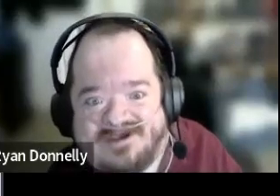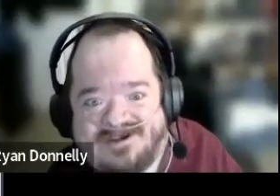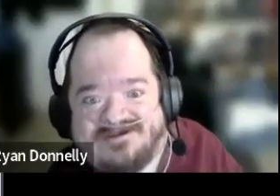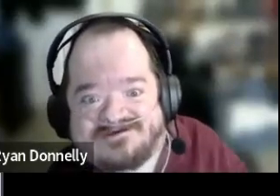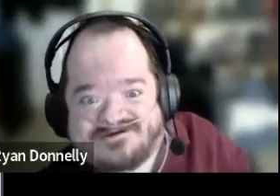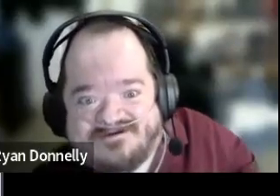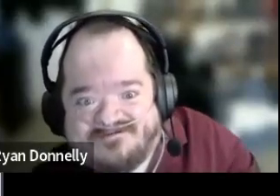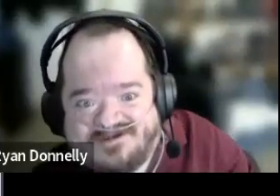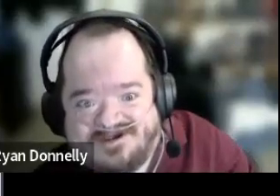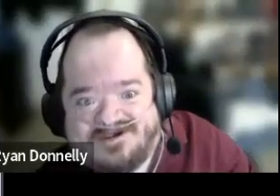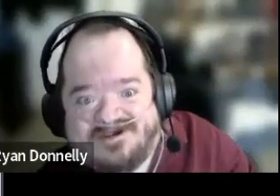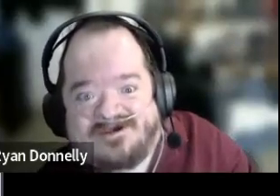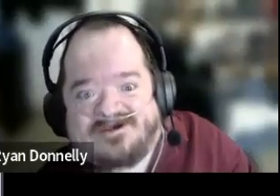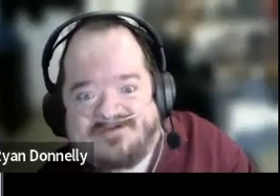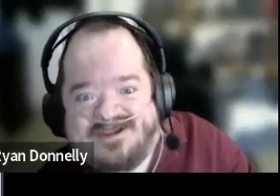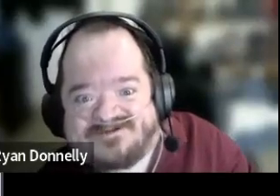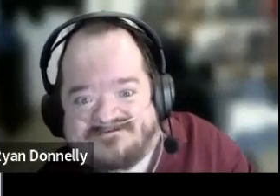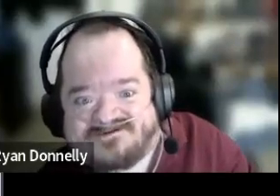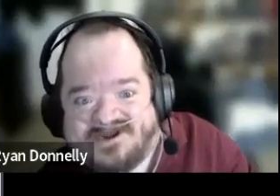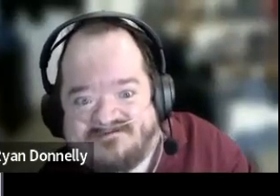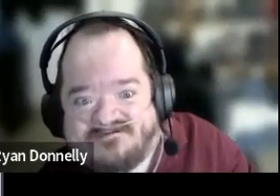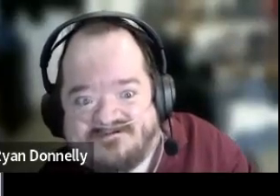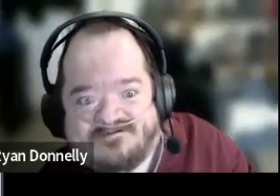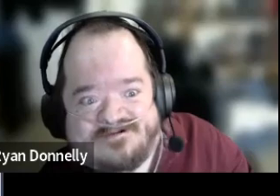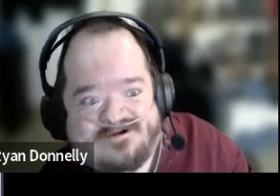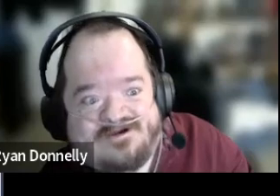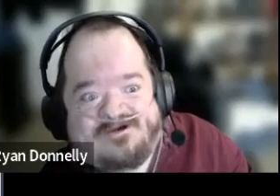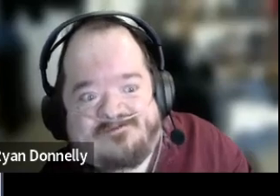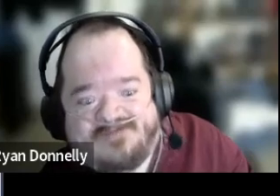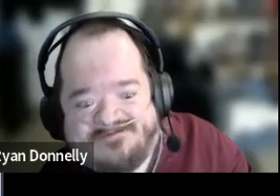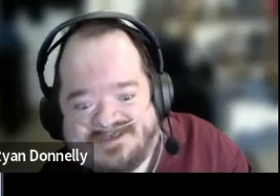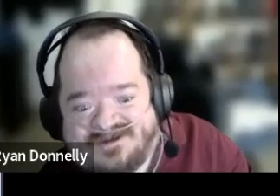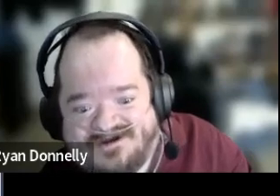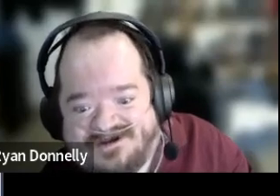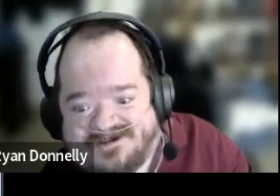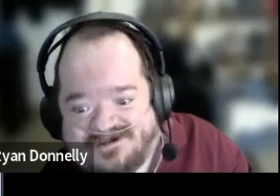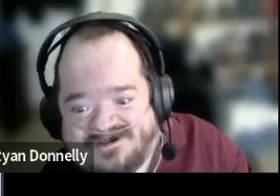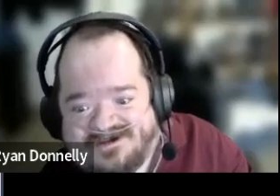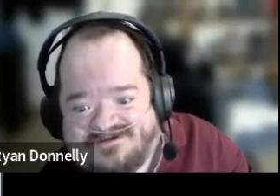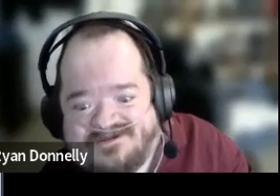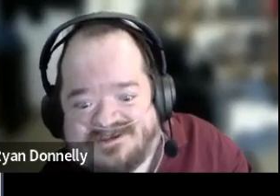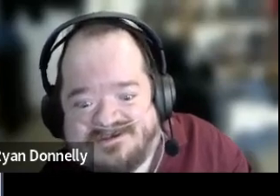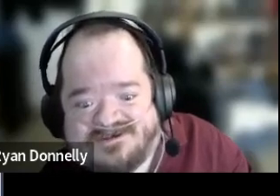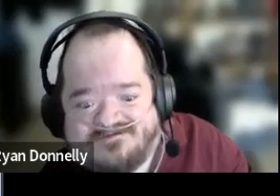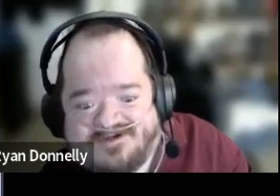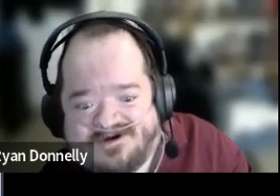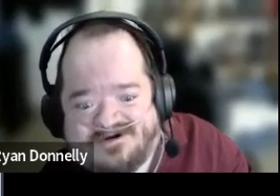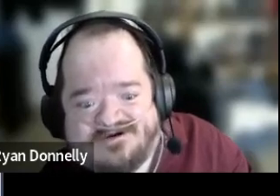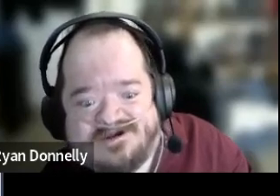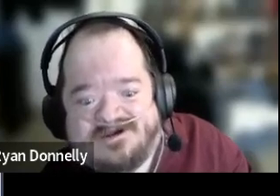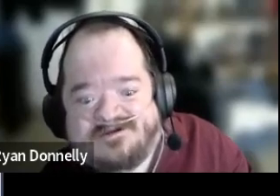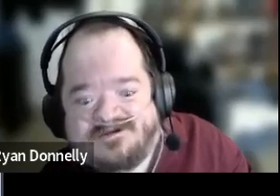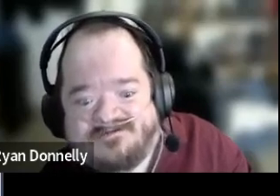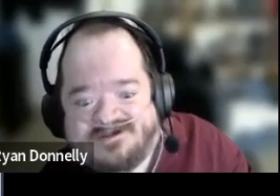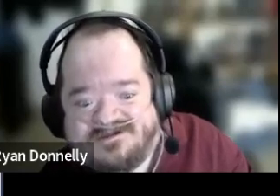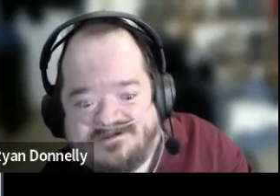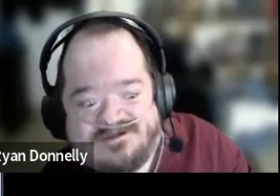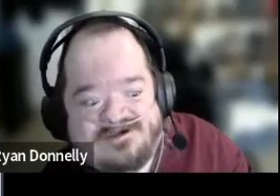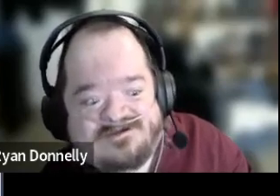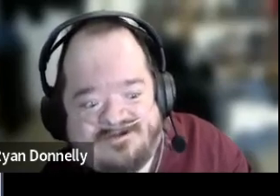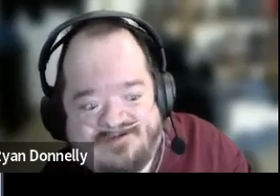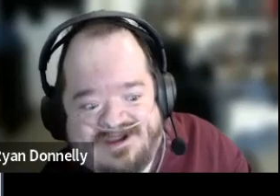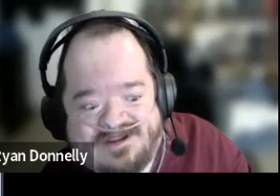home page of the New Hampshire General Court website, and this is where you